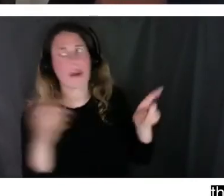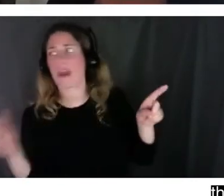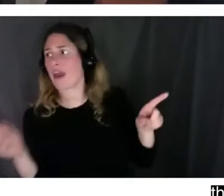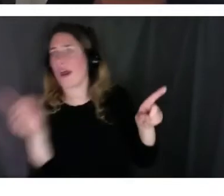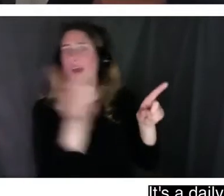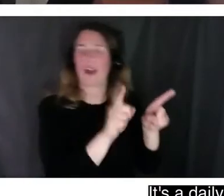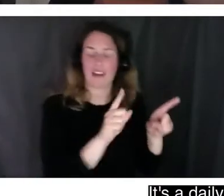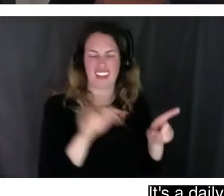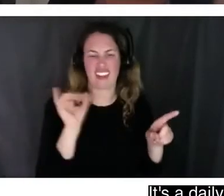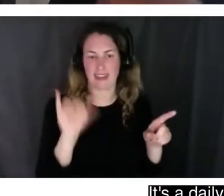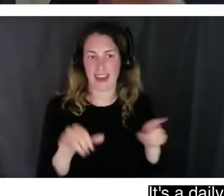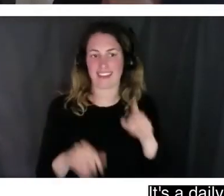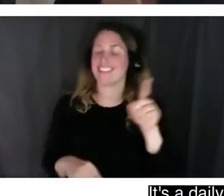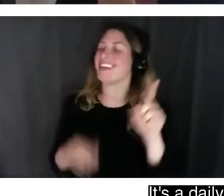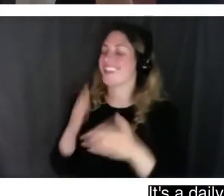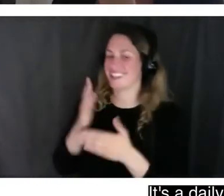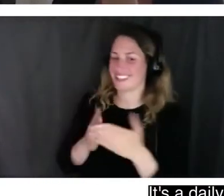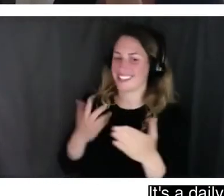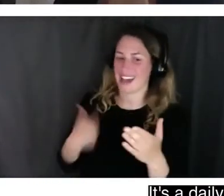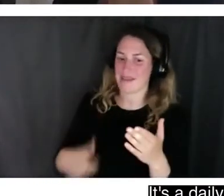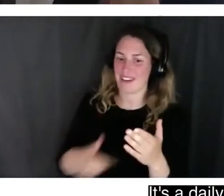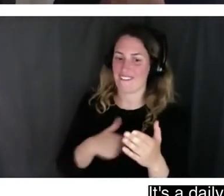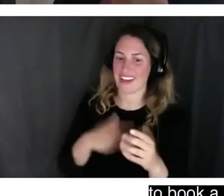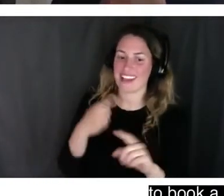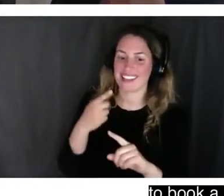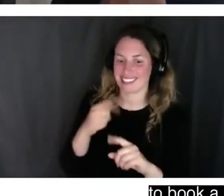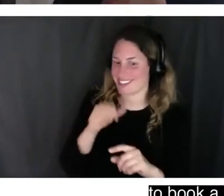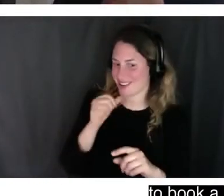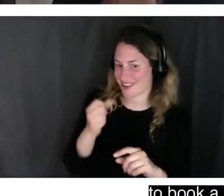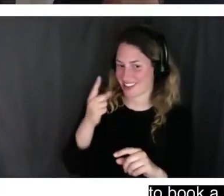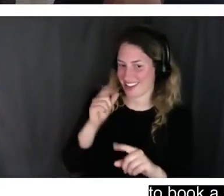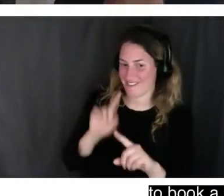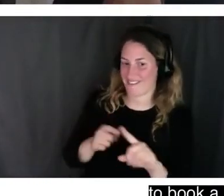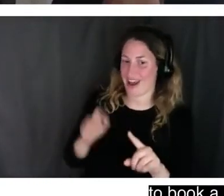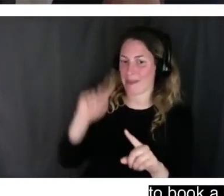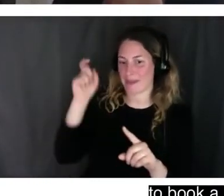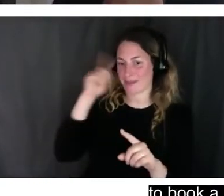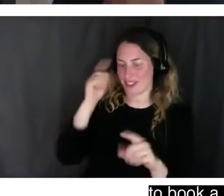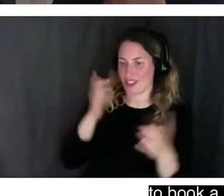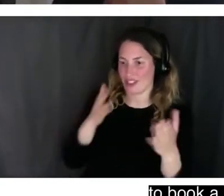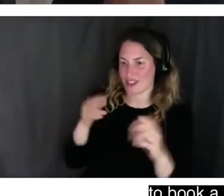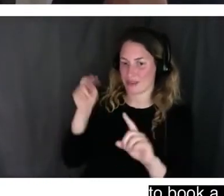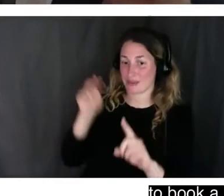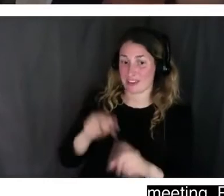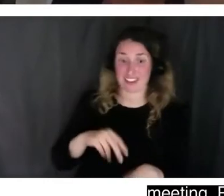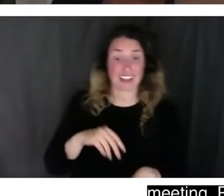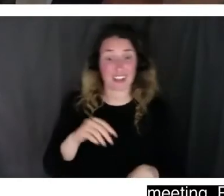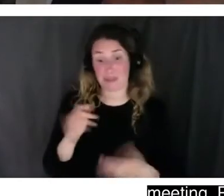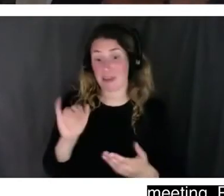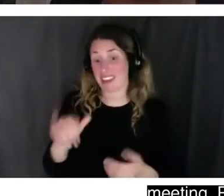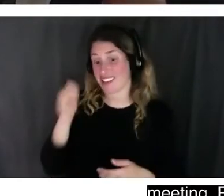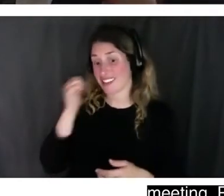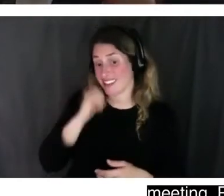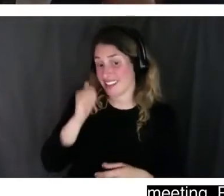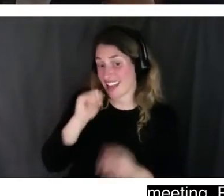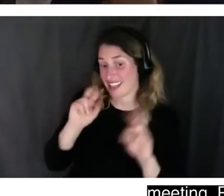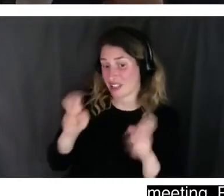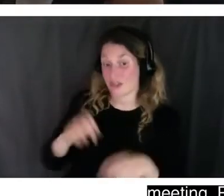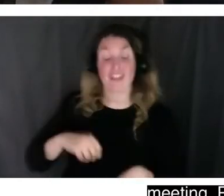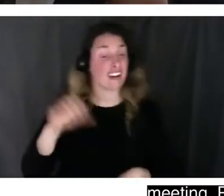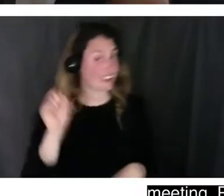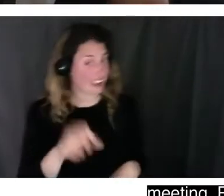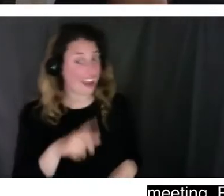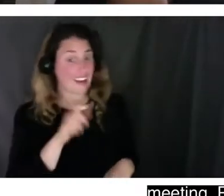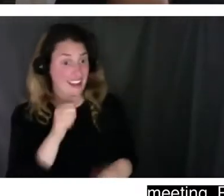daily issue. So It I was a respect daily that. issue in the public to be able to book a boardroom in which to have a meeting,